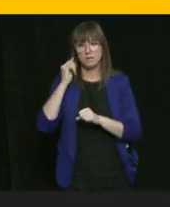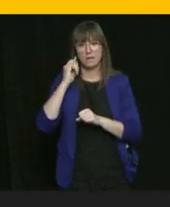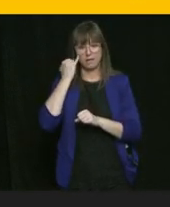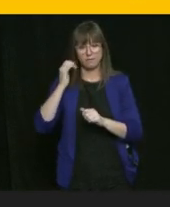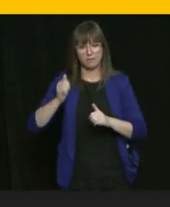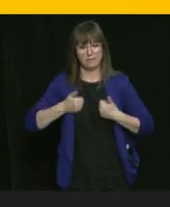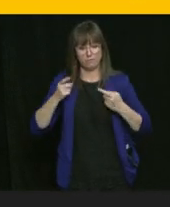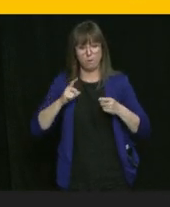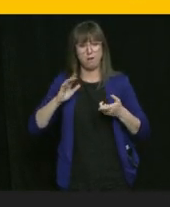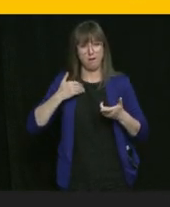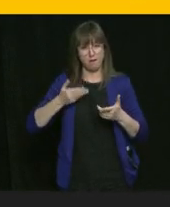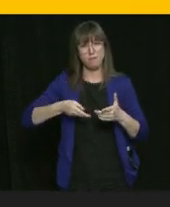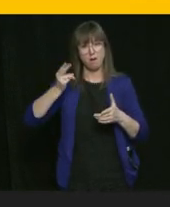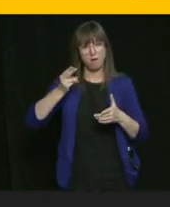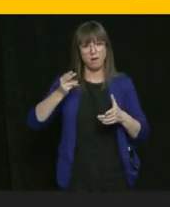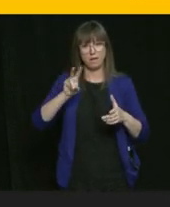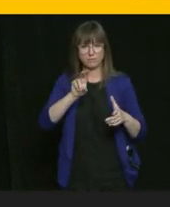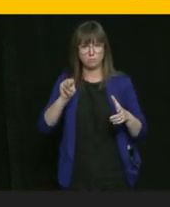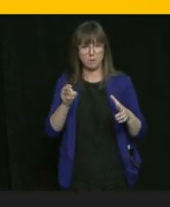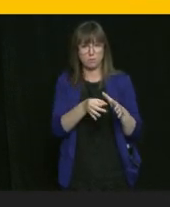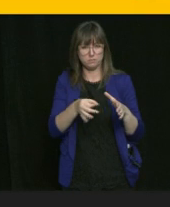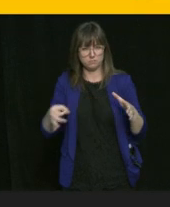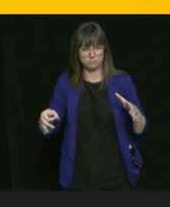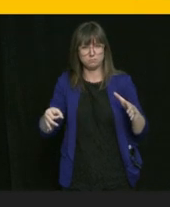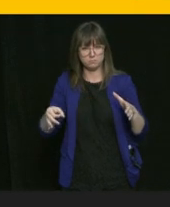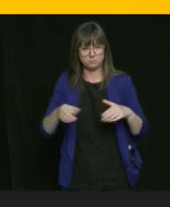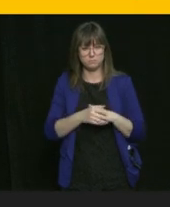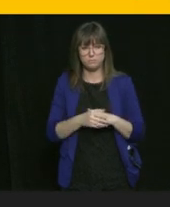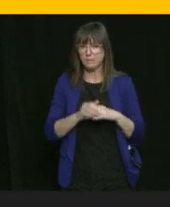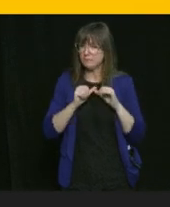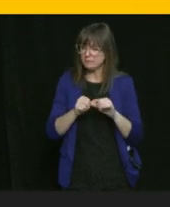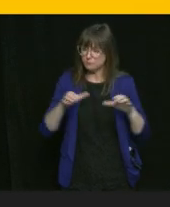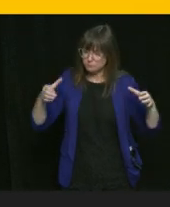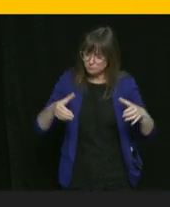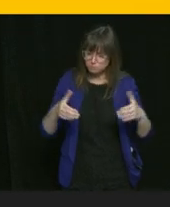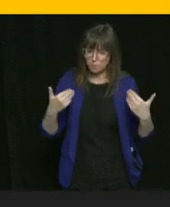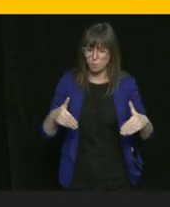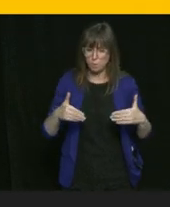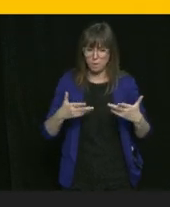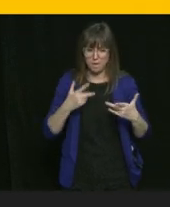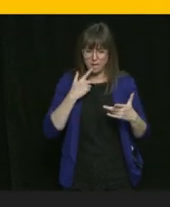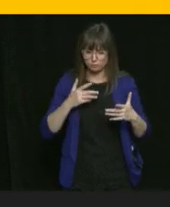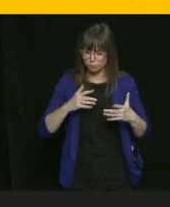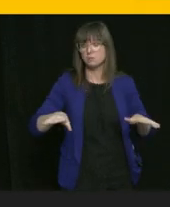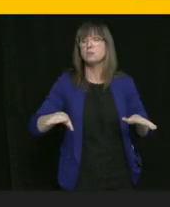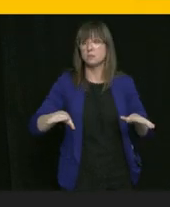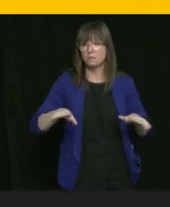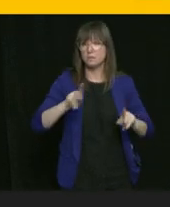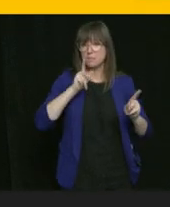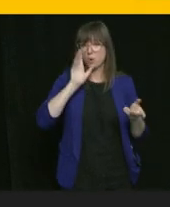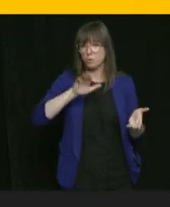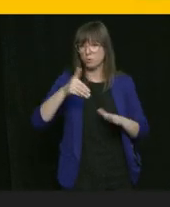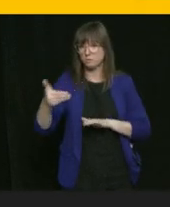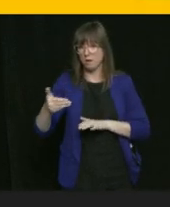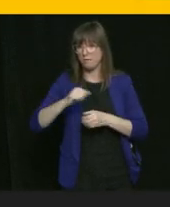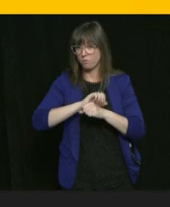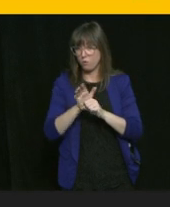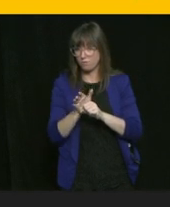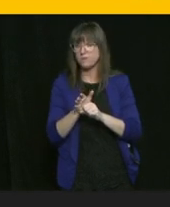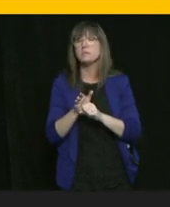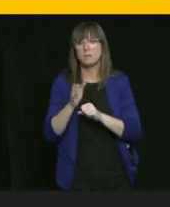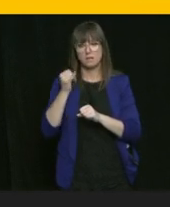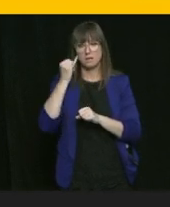visible minorities. We need to continue to come together to address, build resilience, and eliminate higher in neighborhoods with a